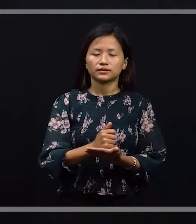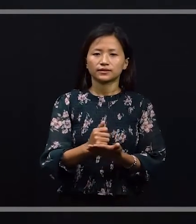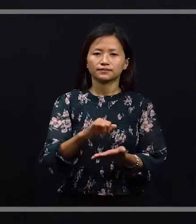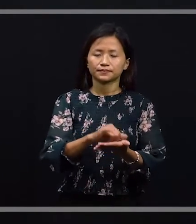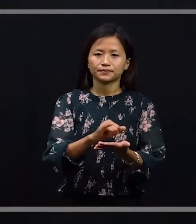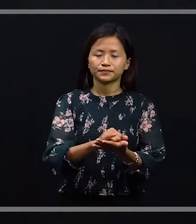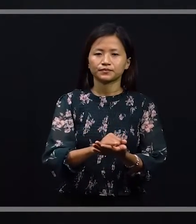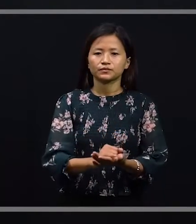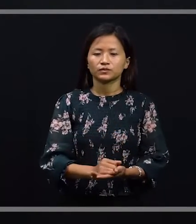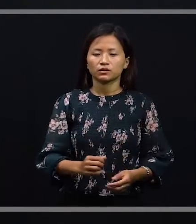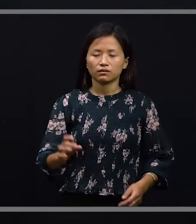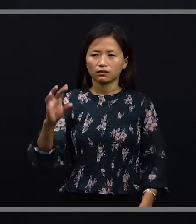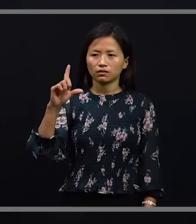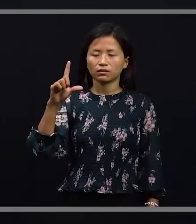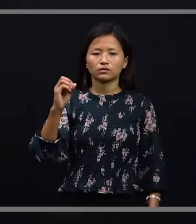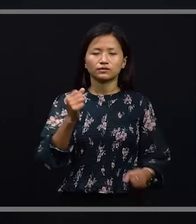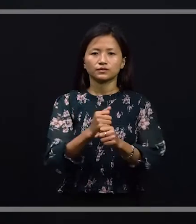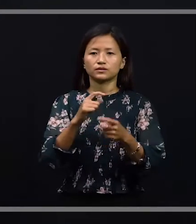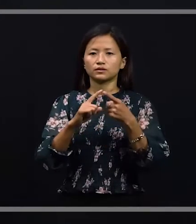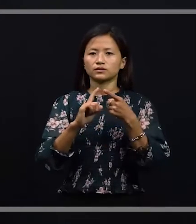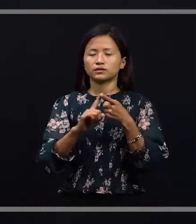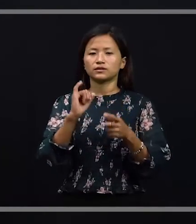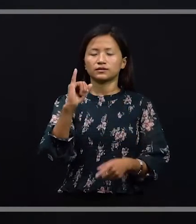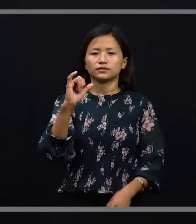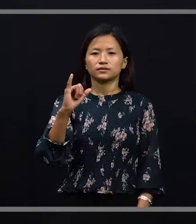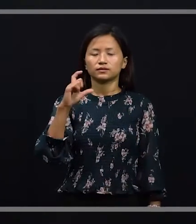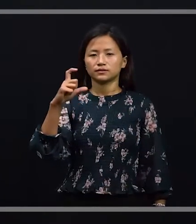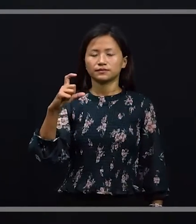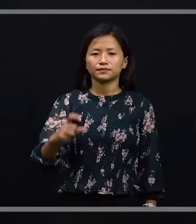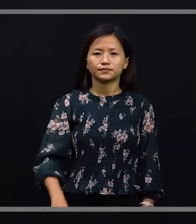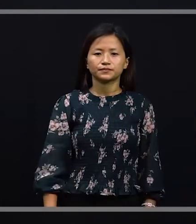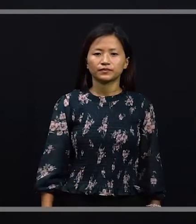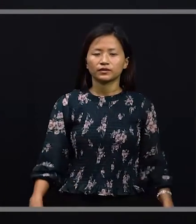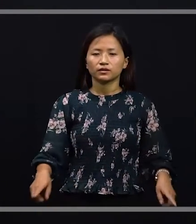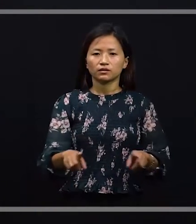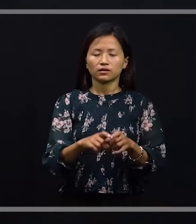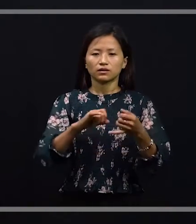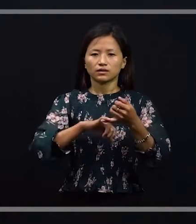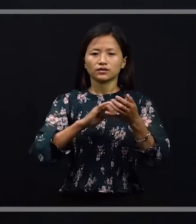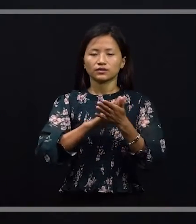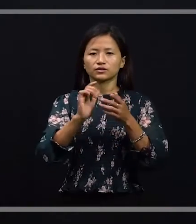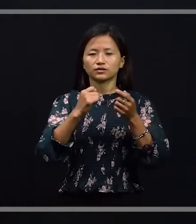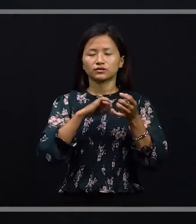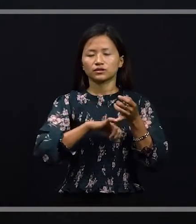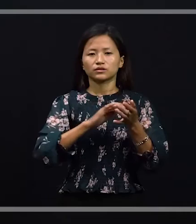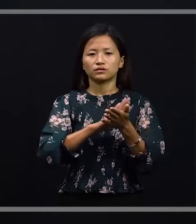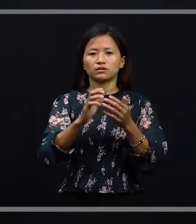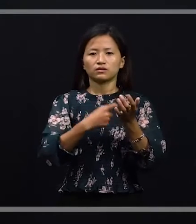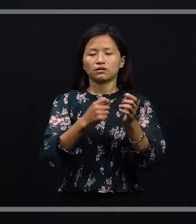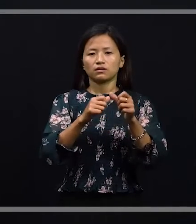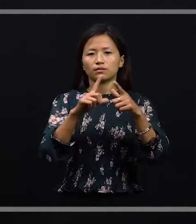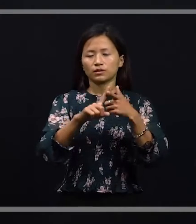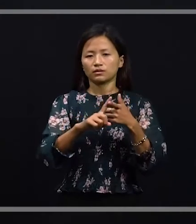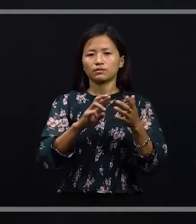magazine where he pointed out the flaws and the evils that were existing in the society based on the caste